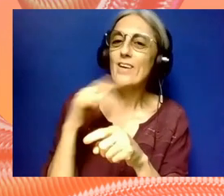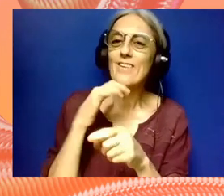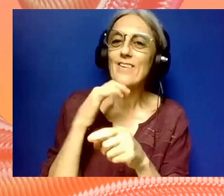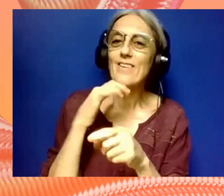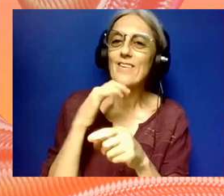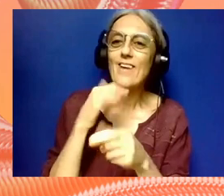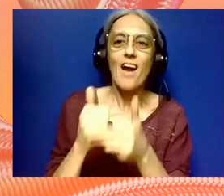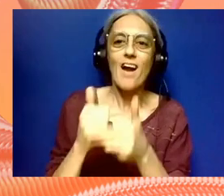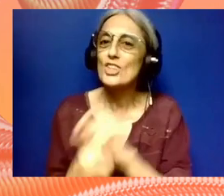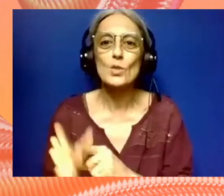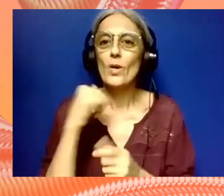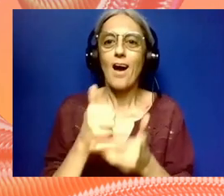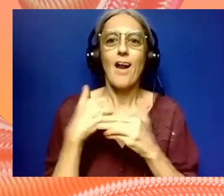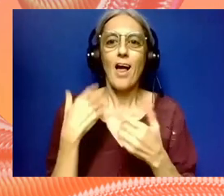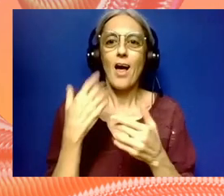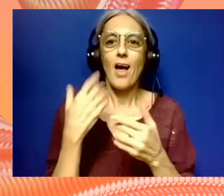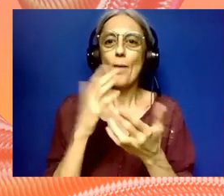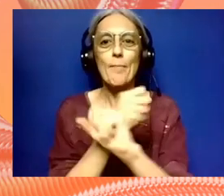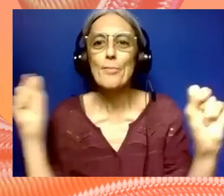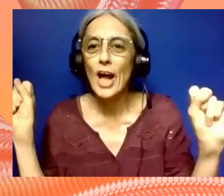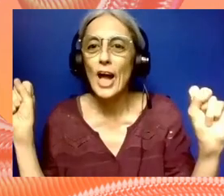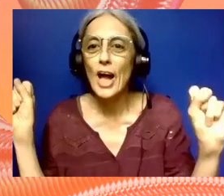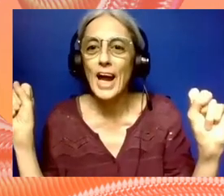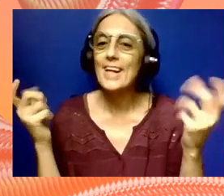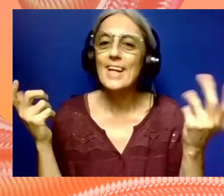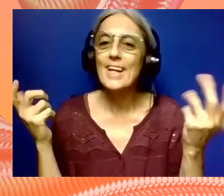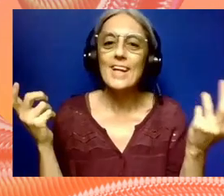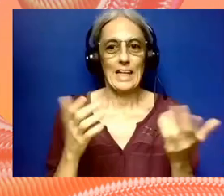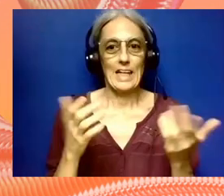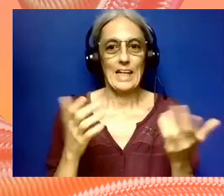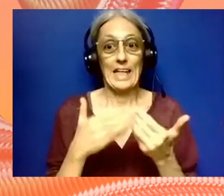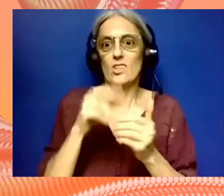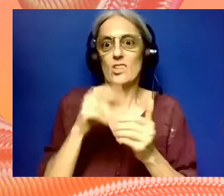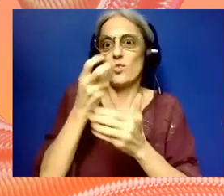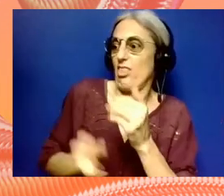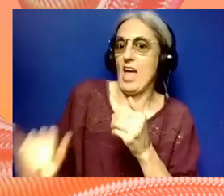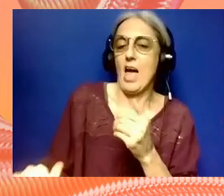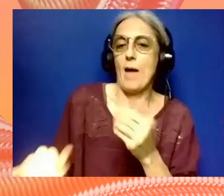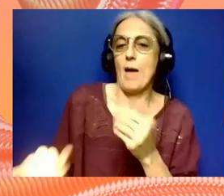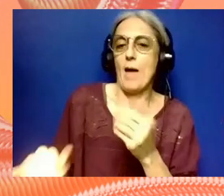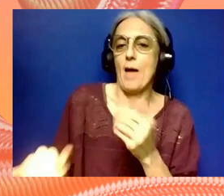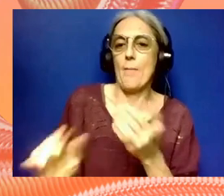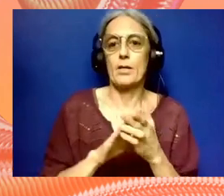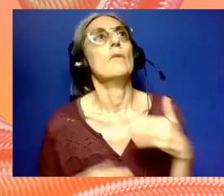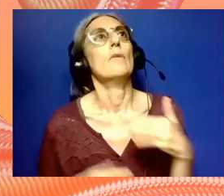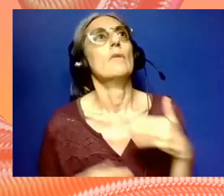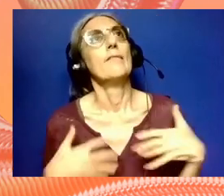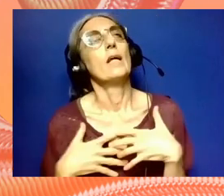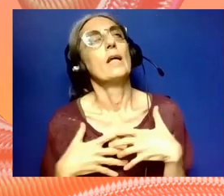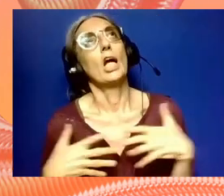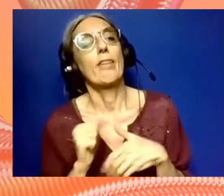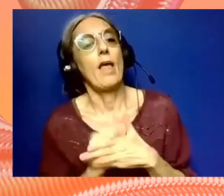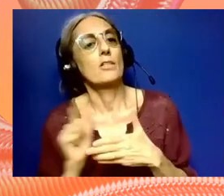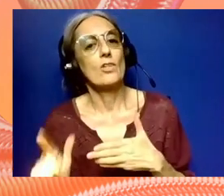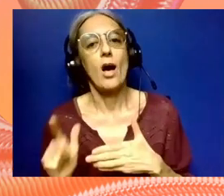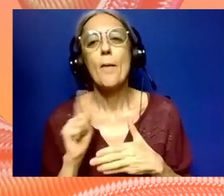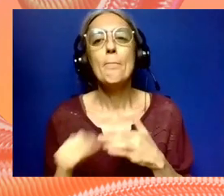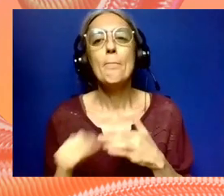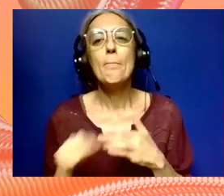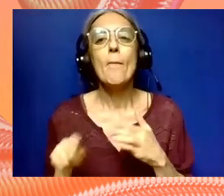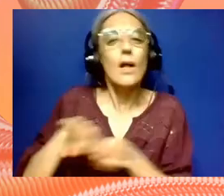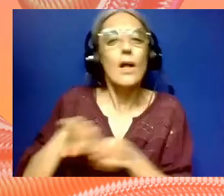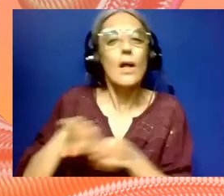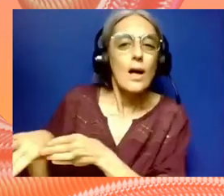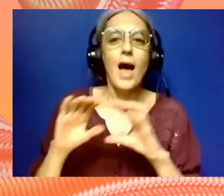or what? Like, how do we actually take this astrology and work with it in a way that allows us to be closer